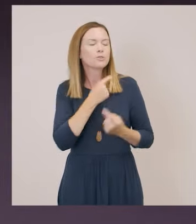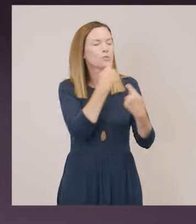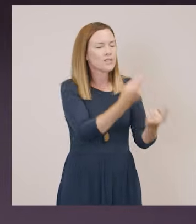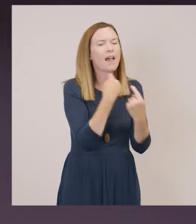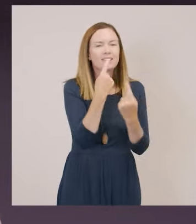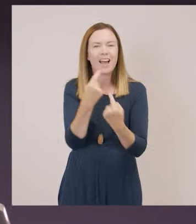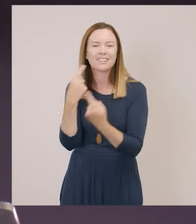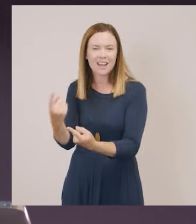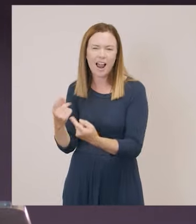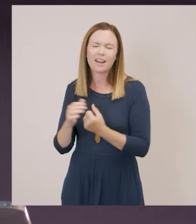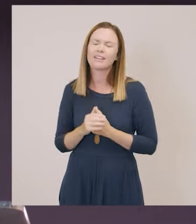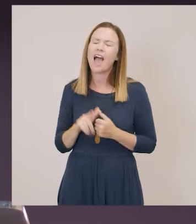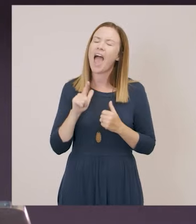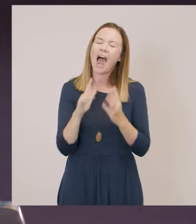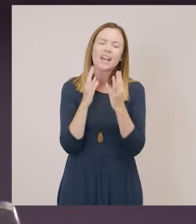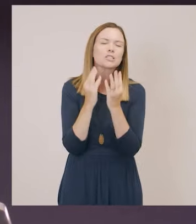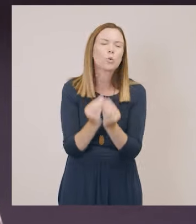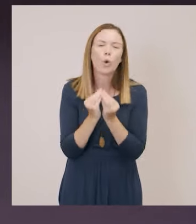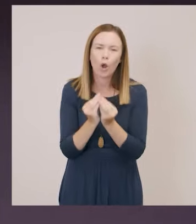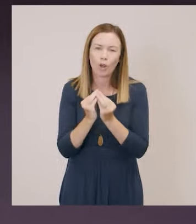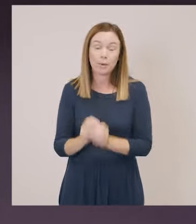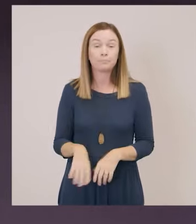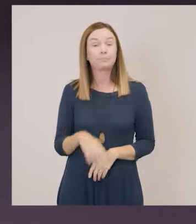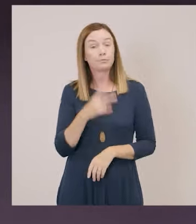And it's worth it. We're told in